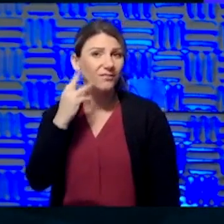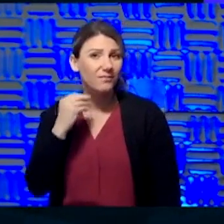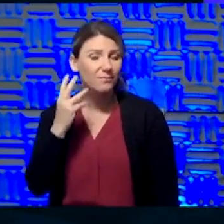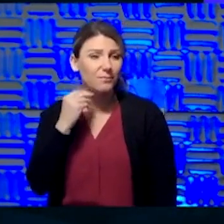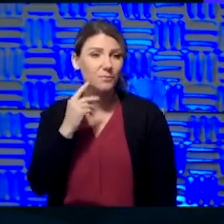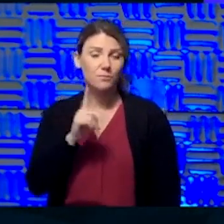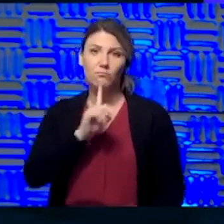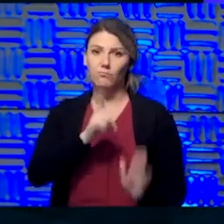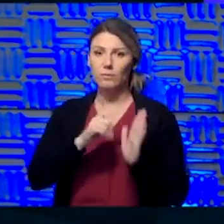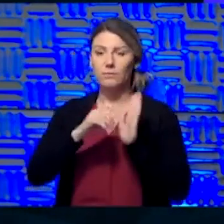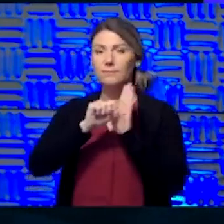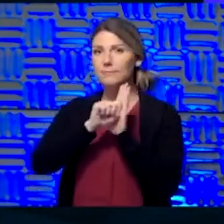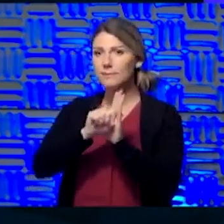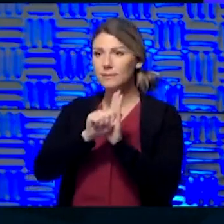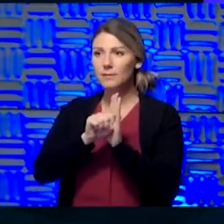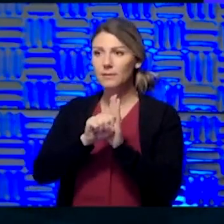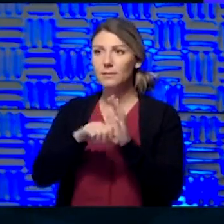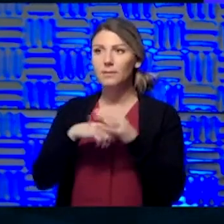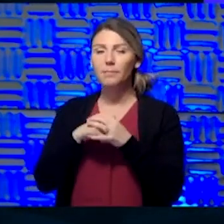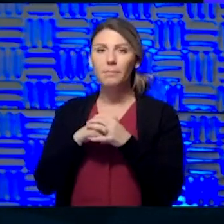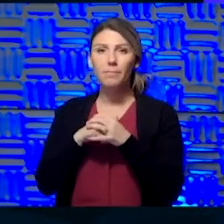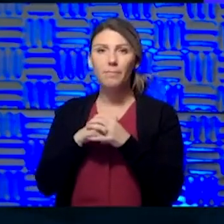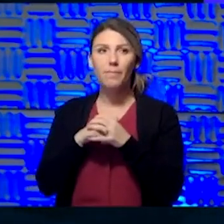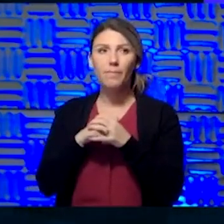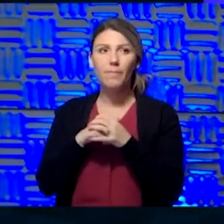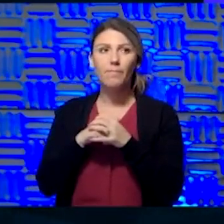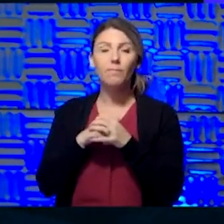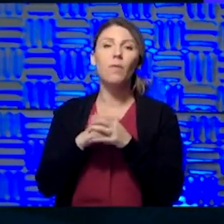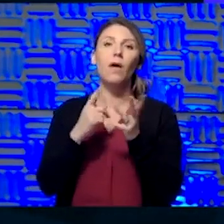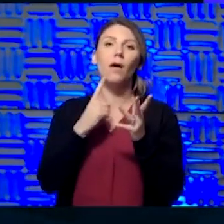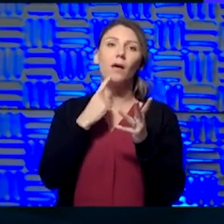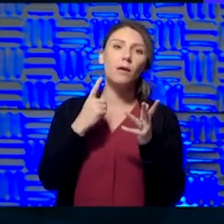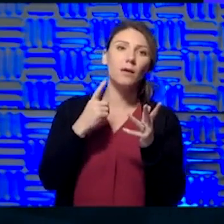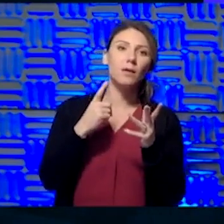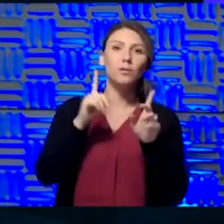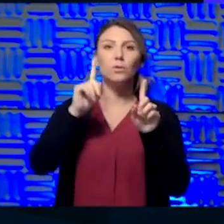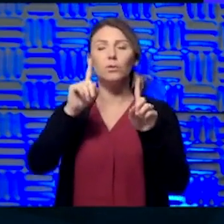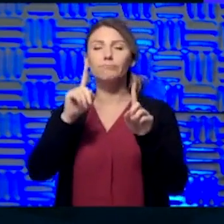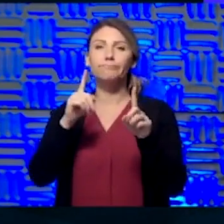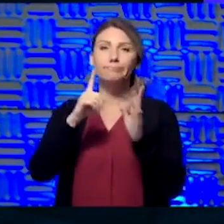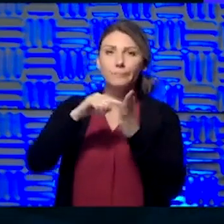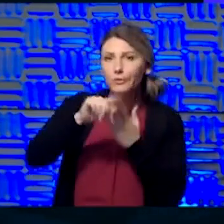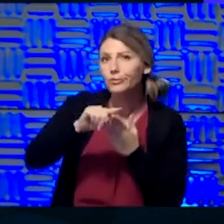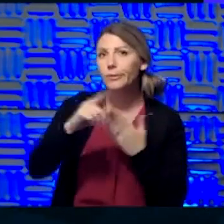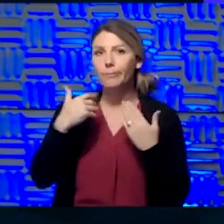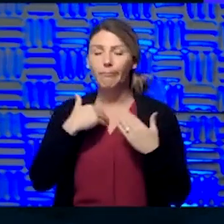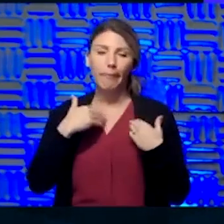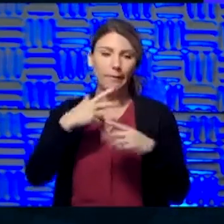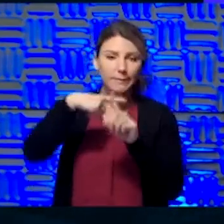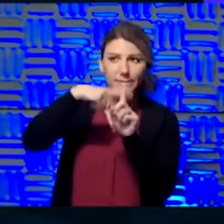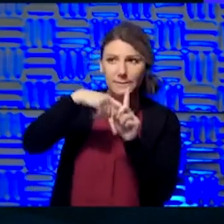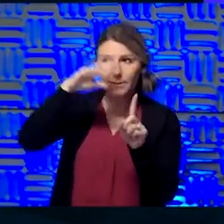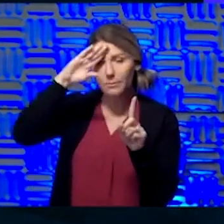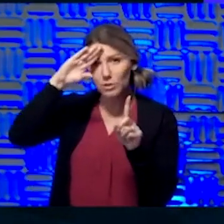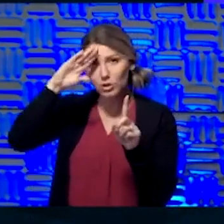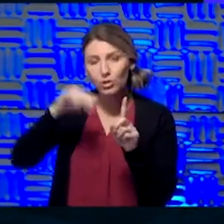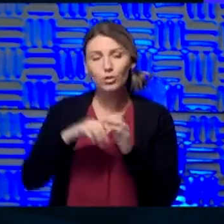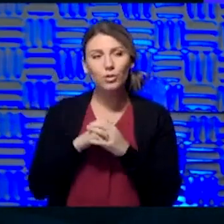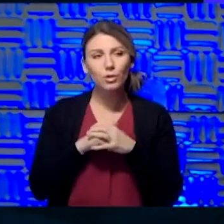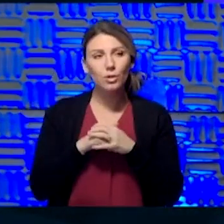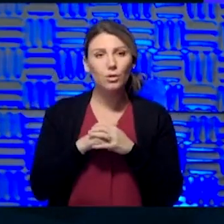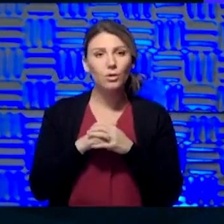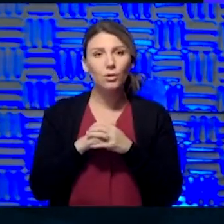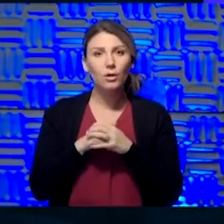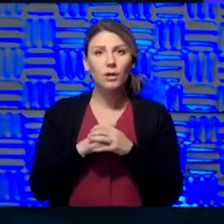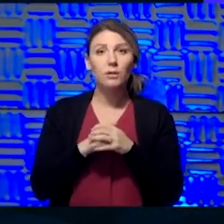symptoms. I had come to the health system, and they checked my temperature at the door. It was 97, and I